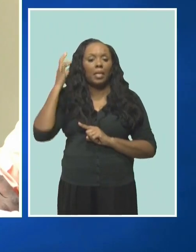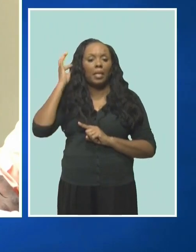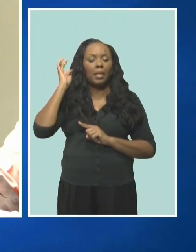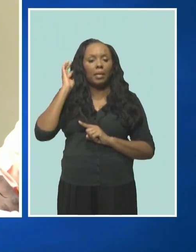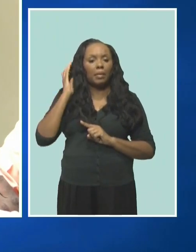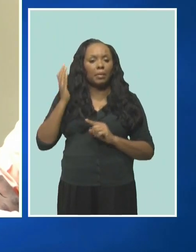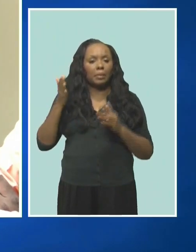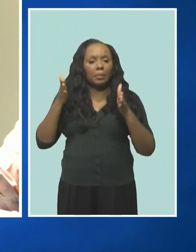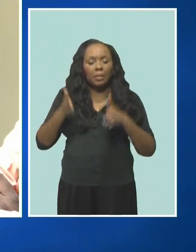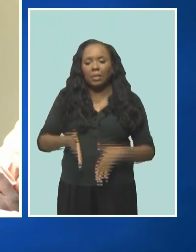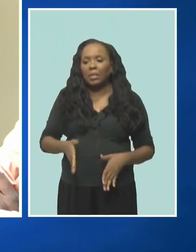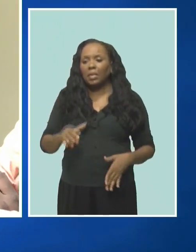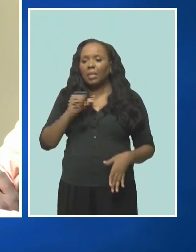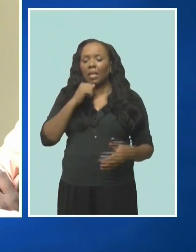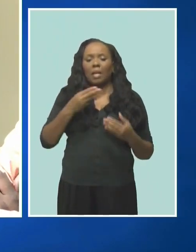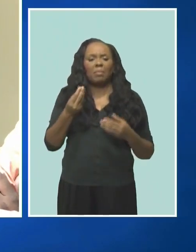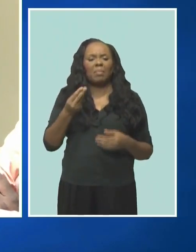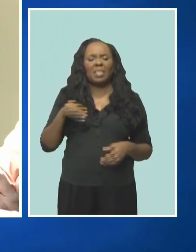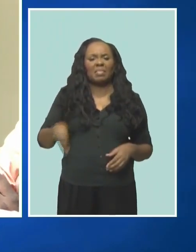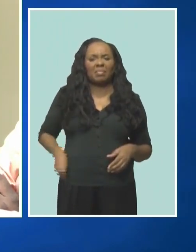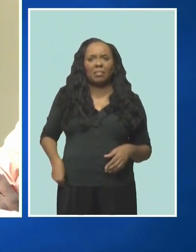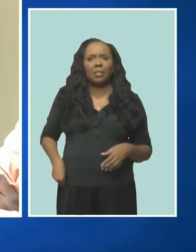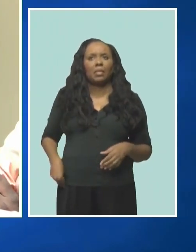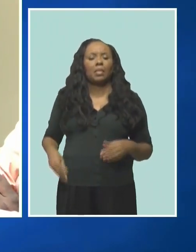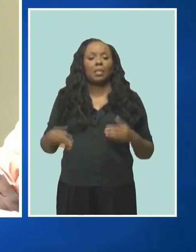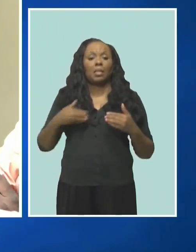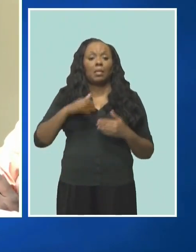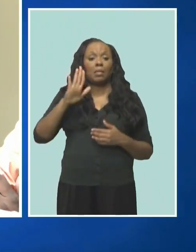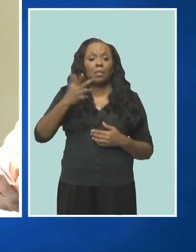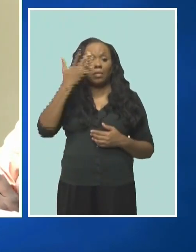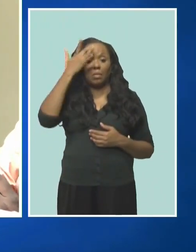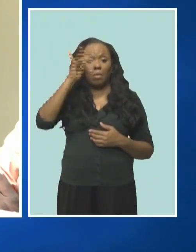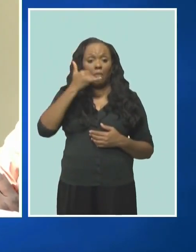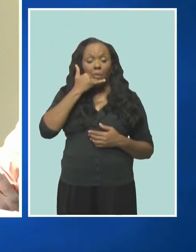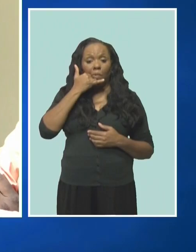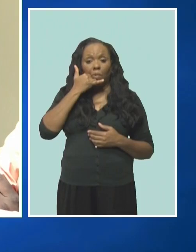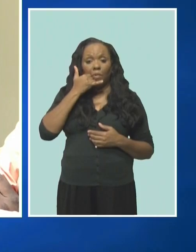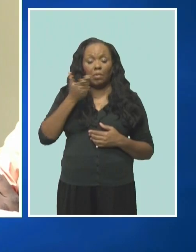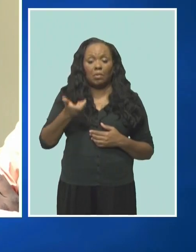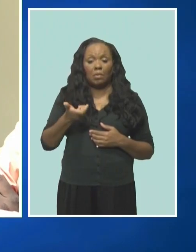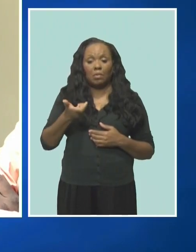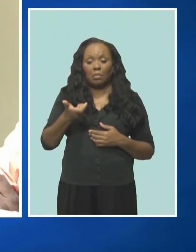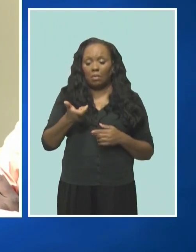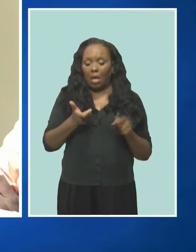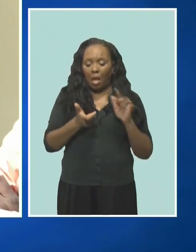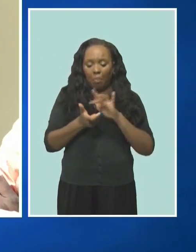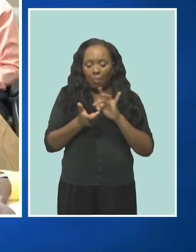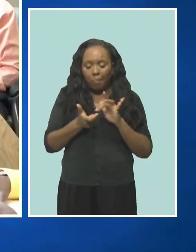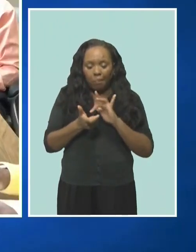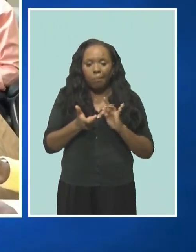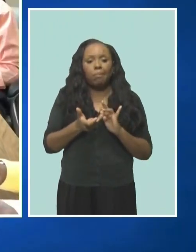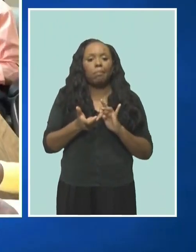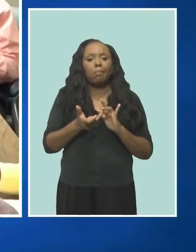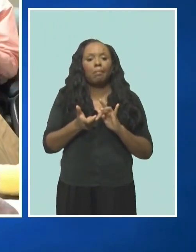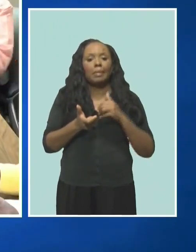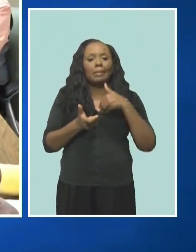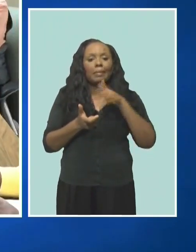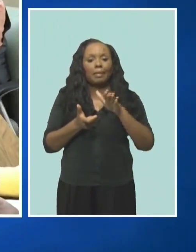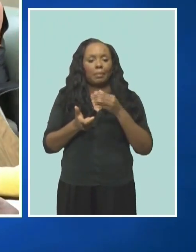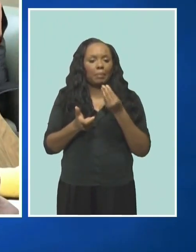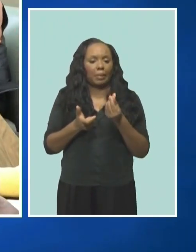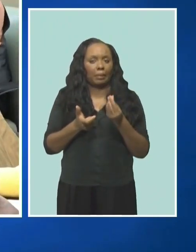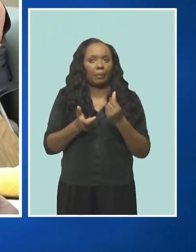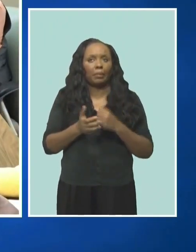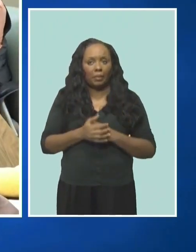around with cash or your wallet, you can simply take your smartphone out and be able to do the transaction there and then. He adds that despite the move